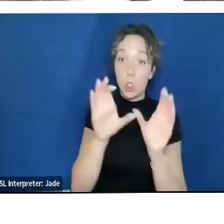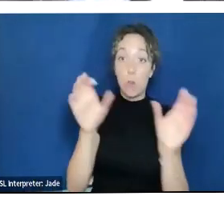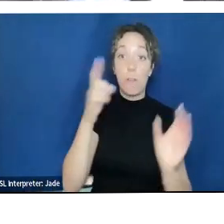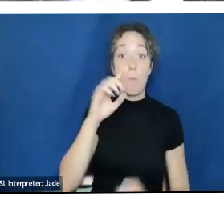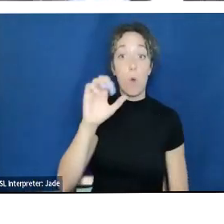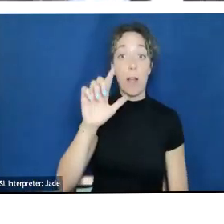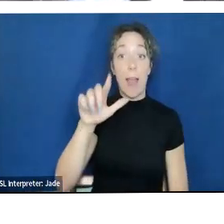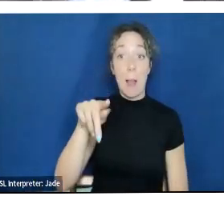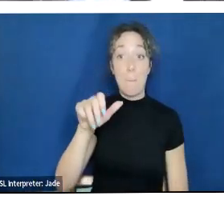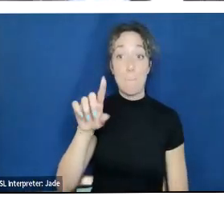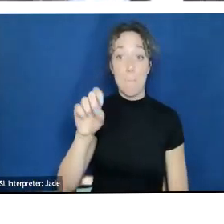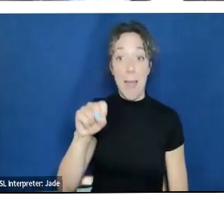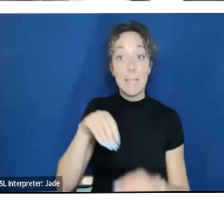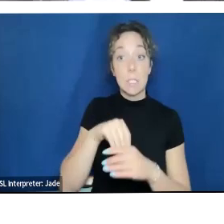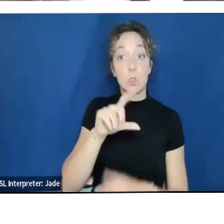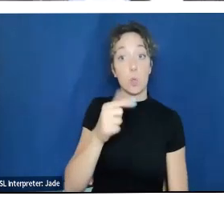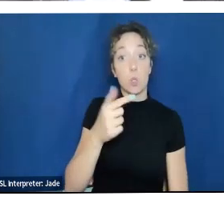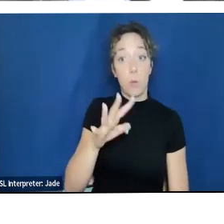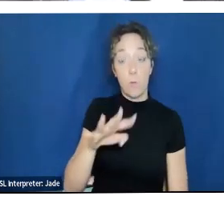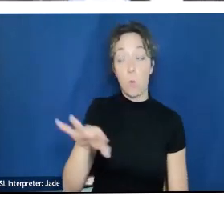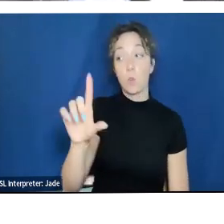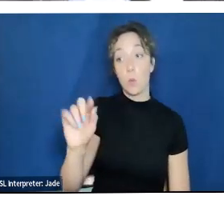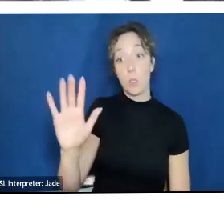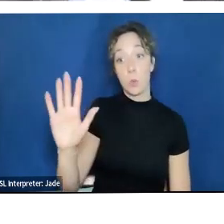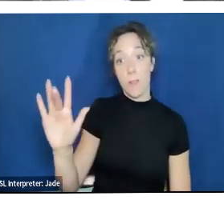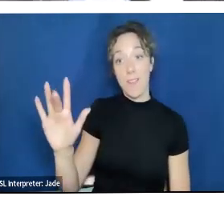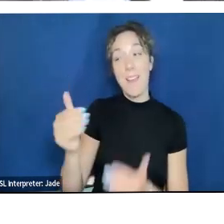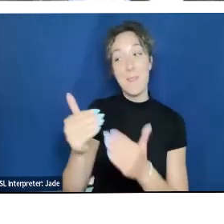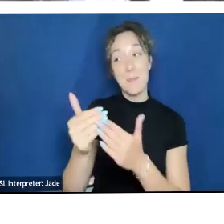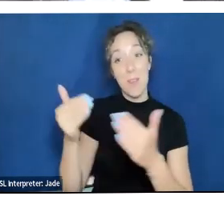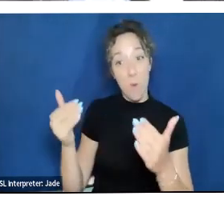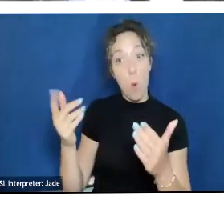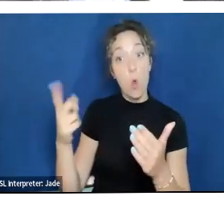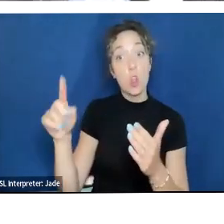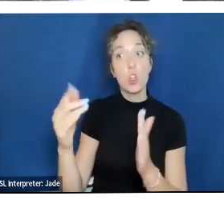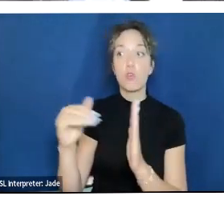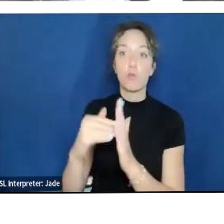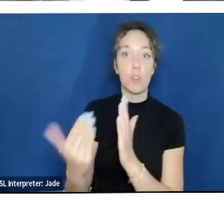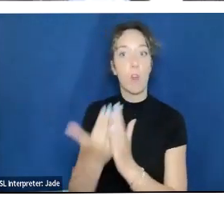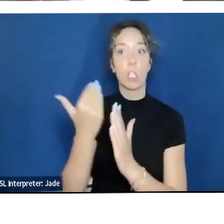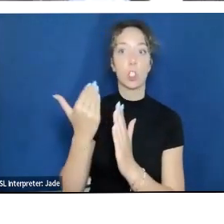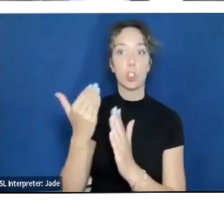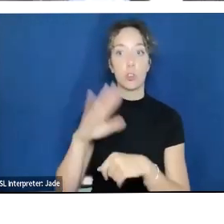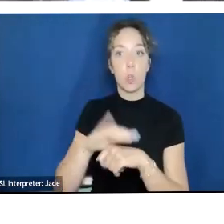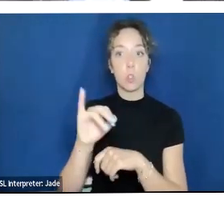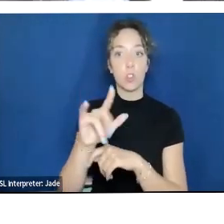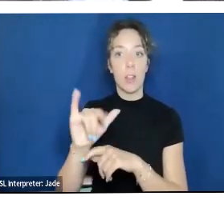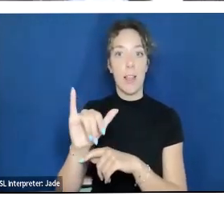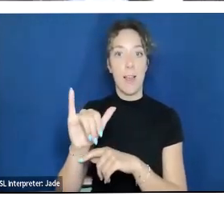CALPADS in 24-25 before they are refreshed on July 1st.